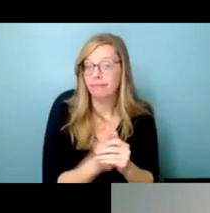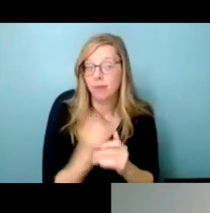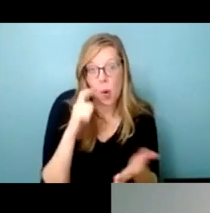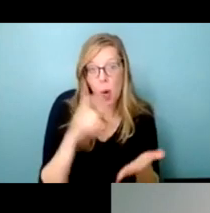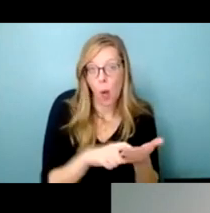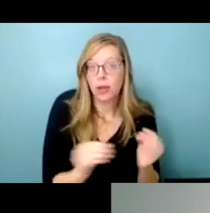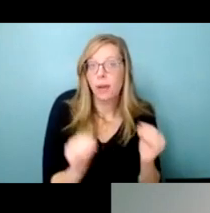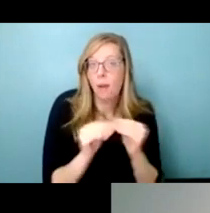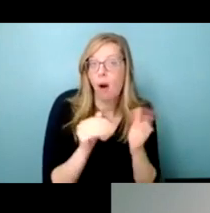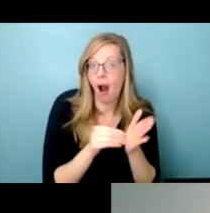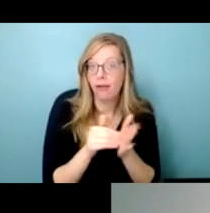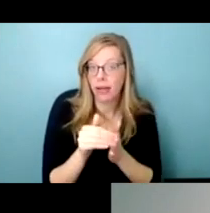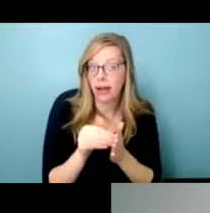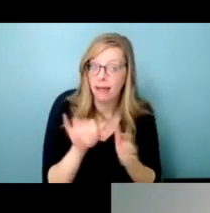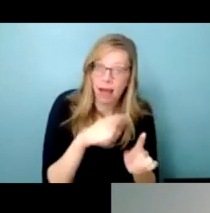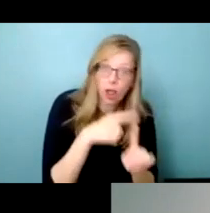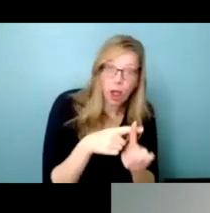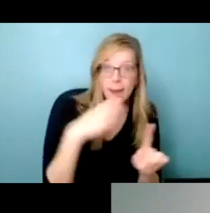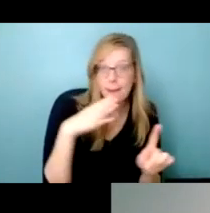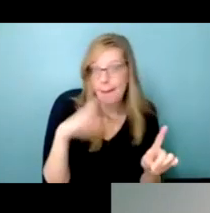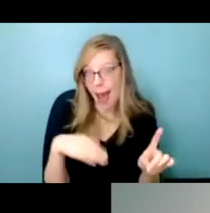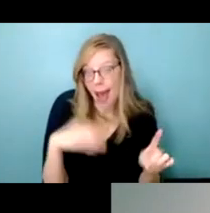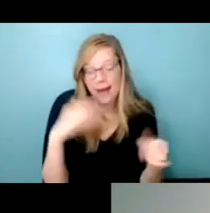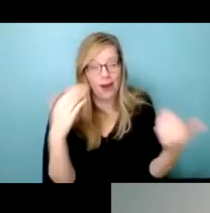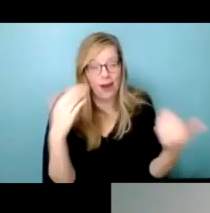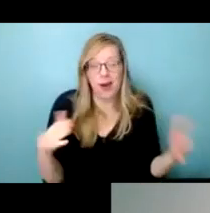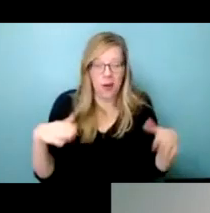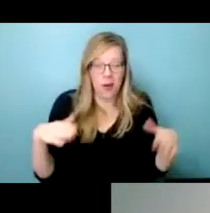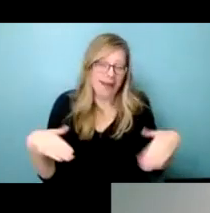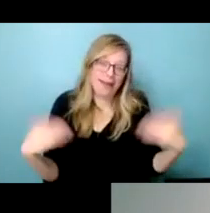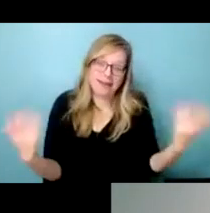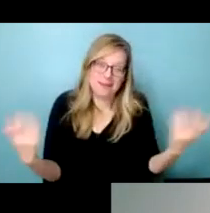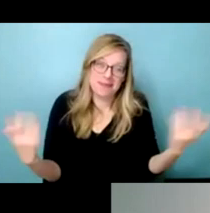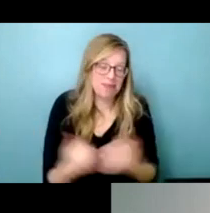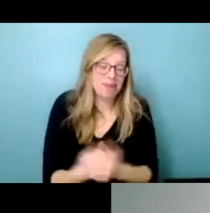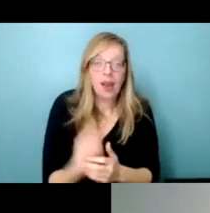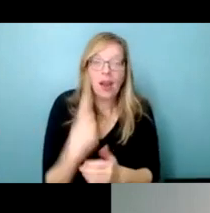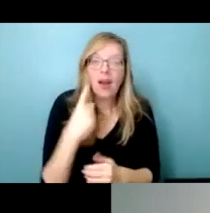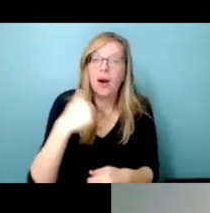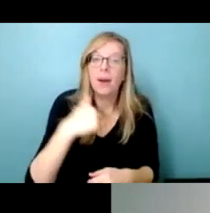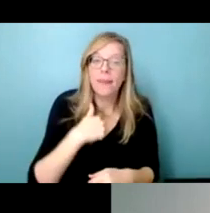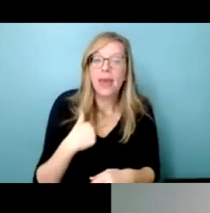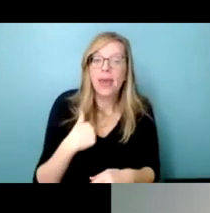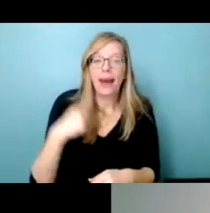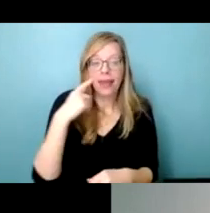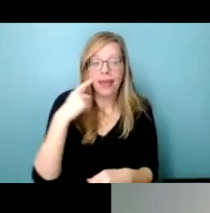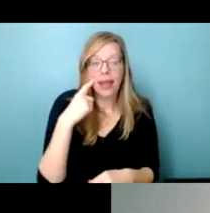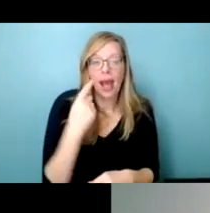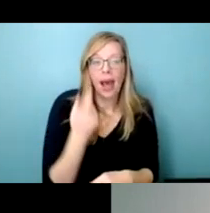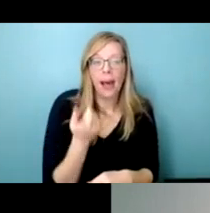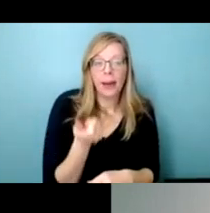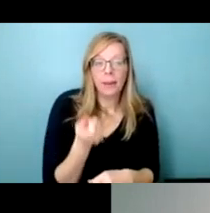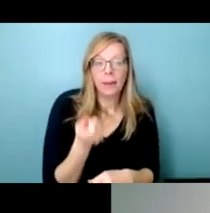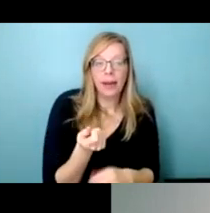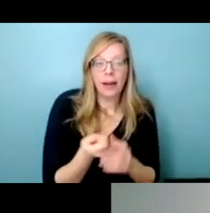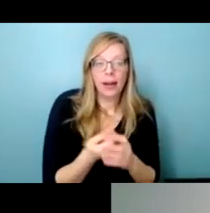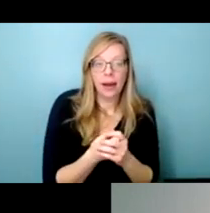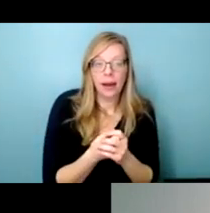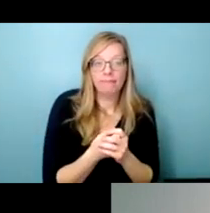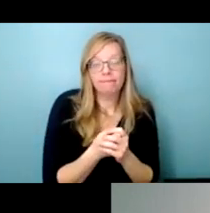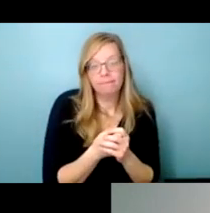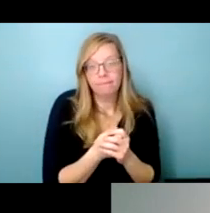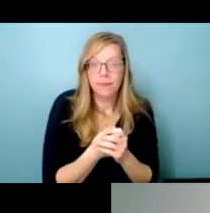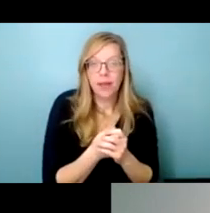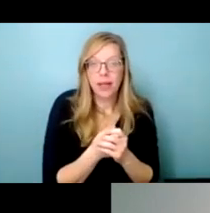Is it good? Is it bad? We don't know yet. For me, I think it's a bit of